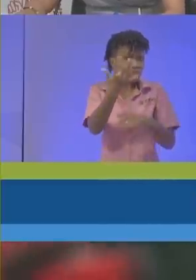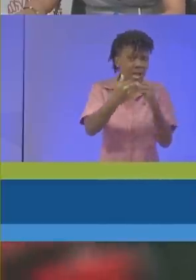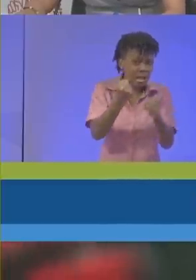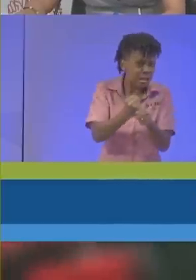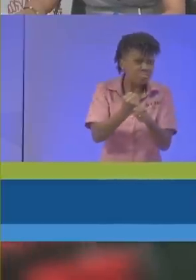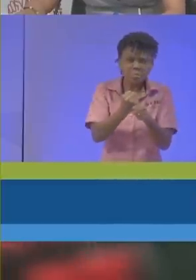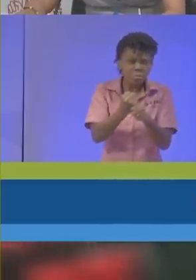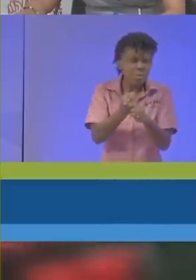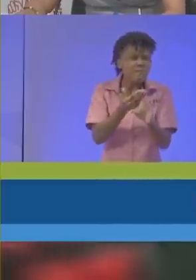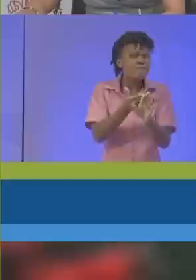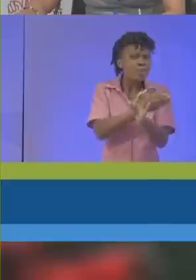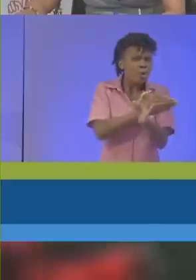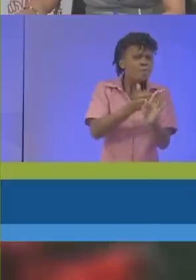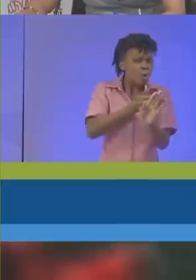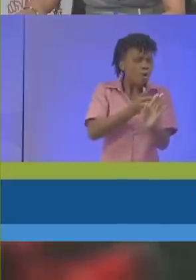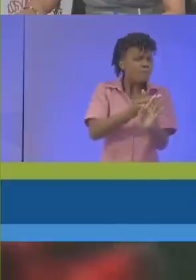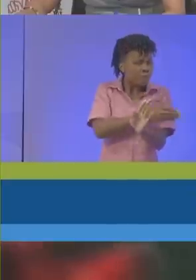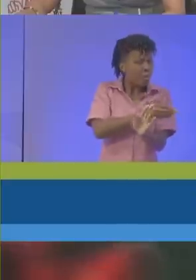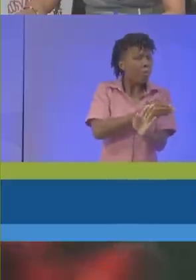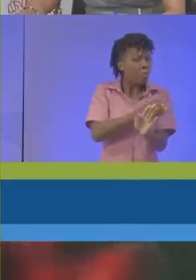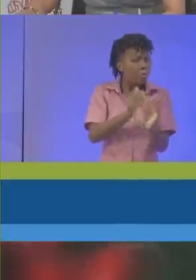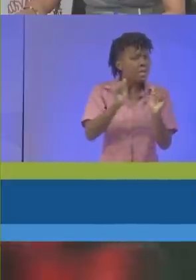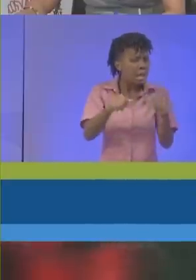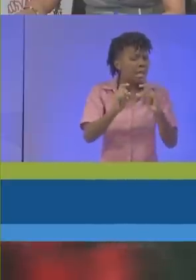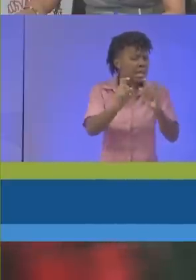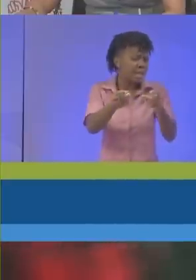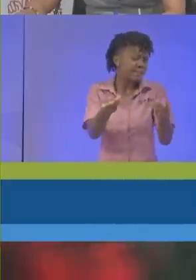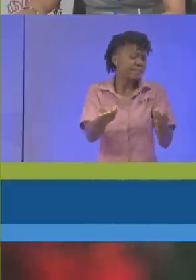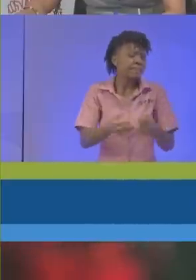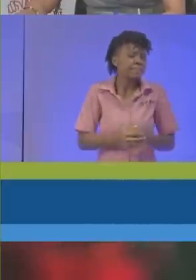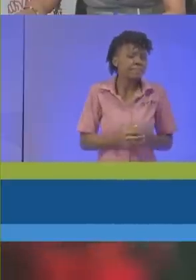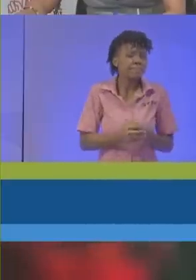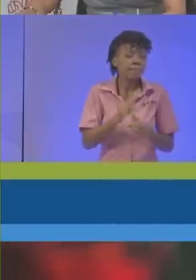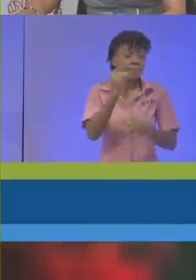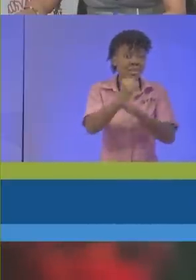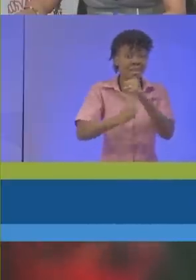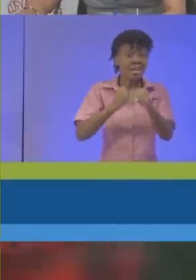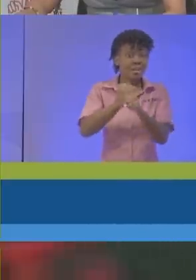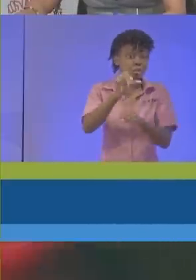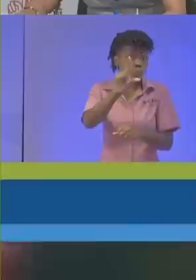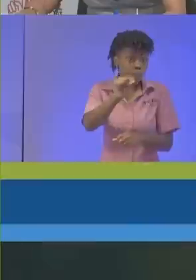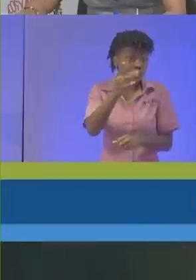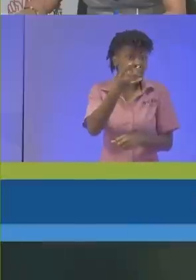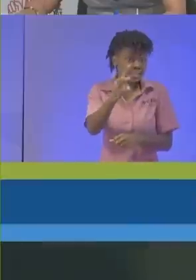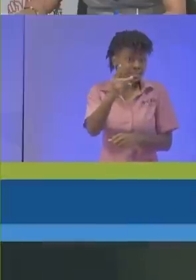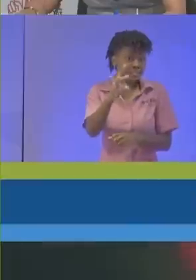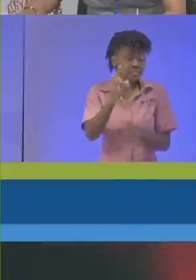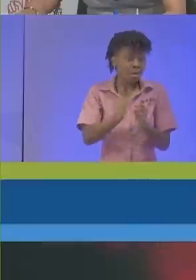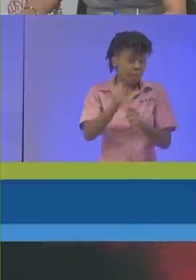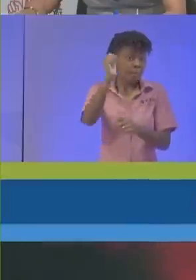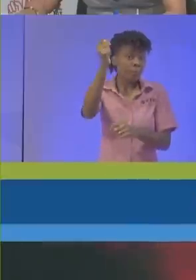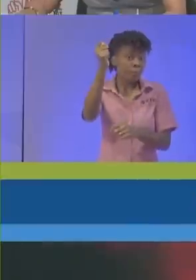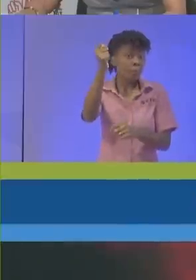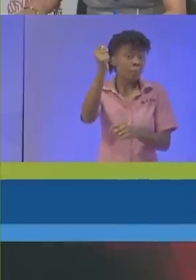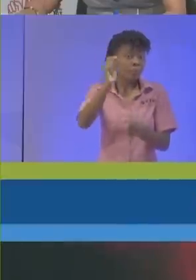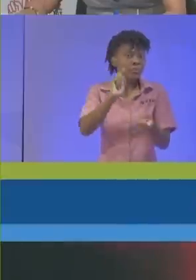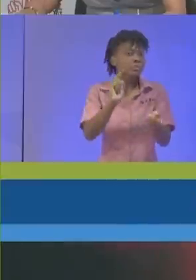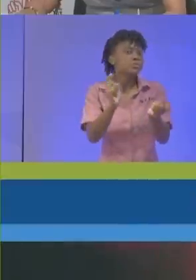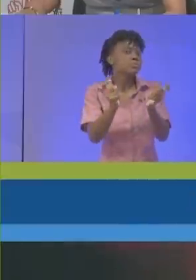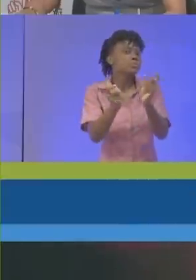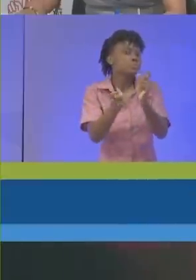in 2018. So in 2018, Trinidad and Tobago adjusted their age to 2 years of